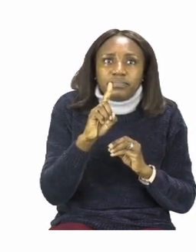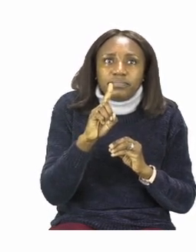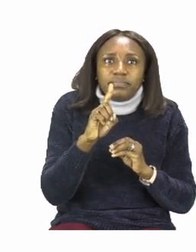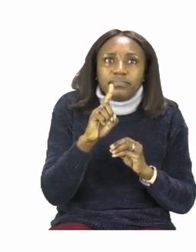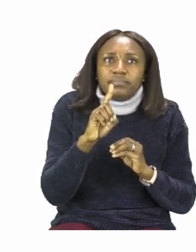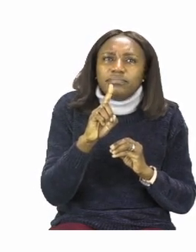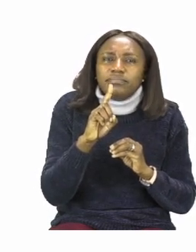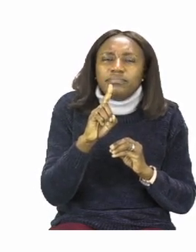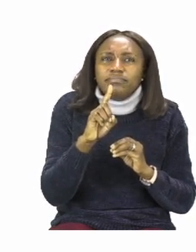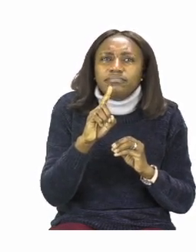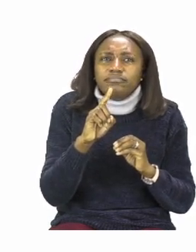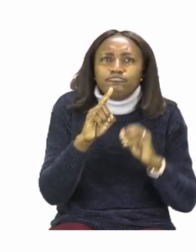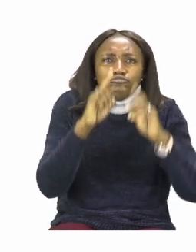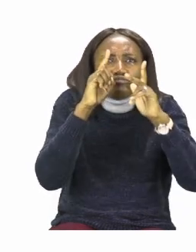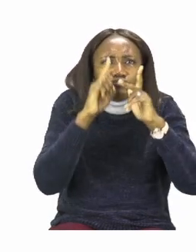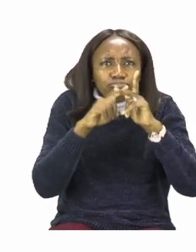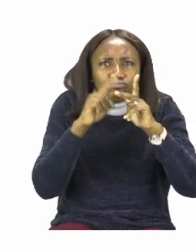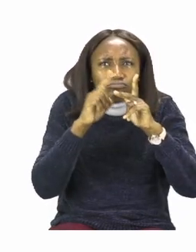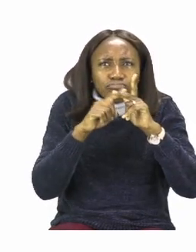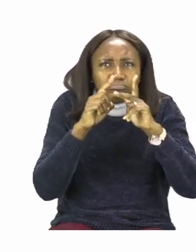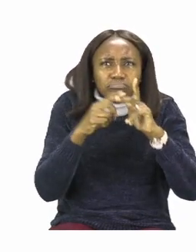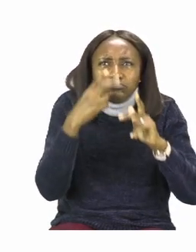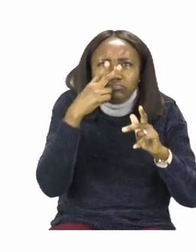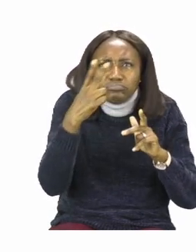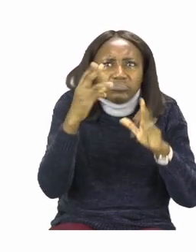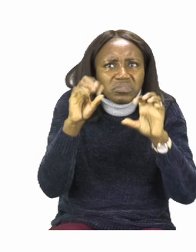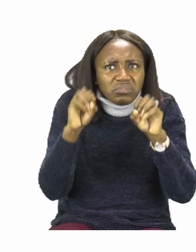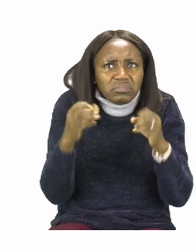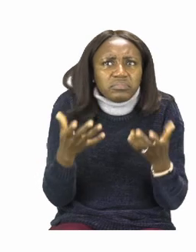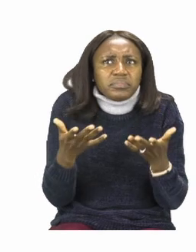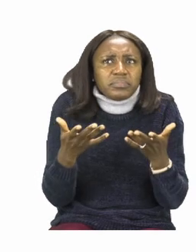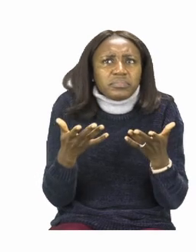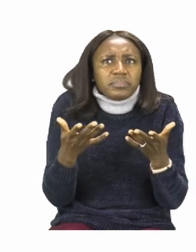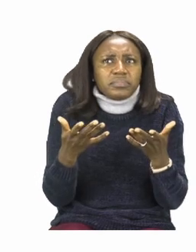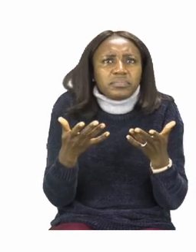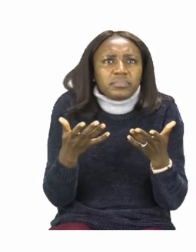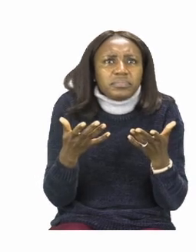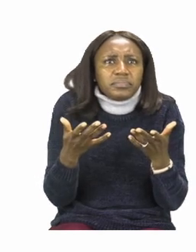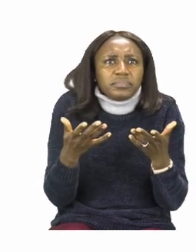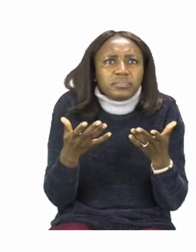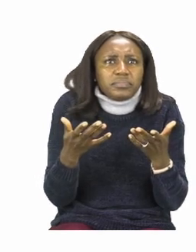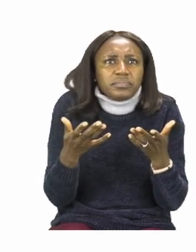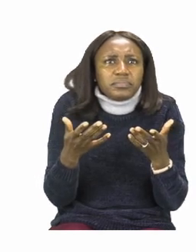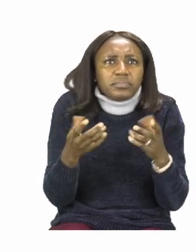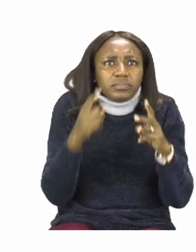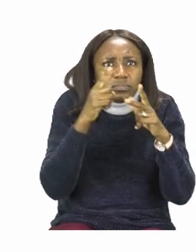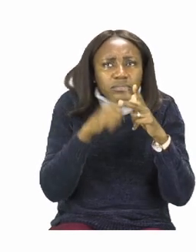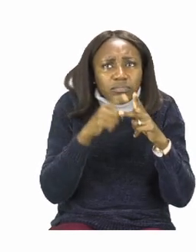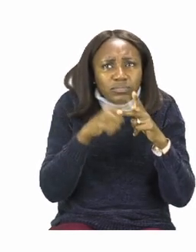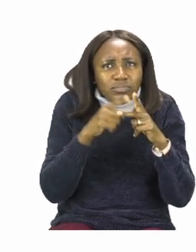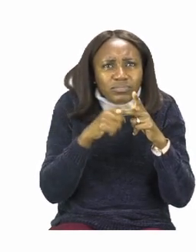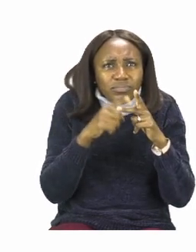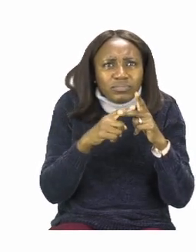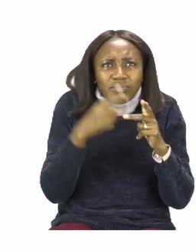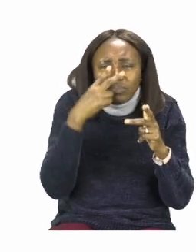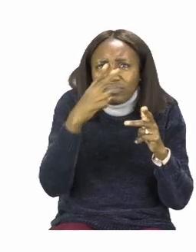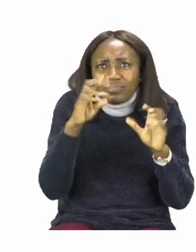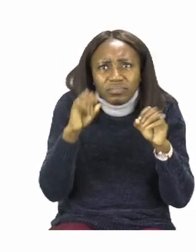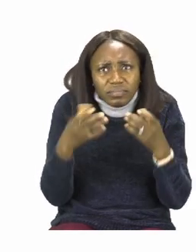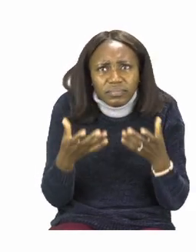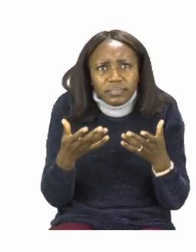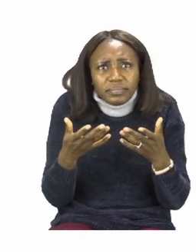how many windows do you see? How many windows do you